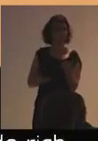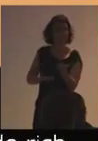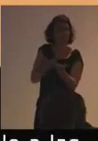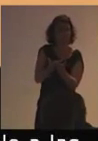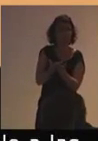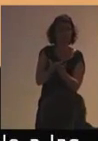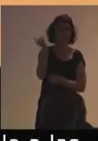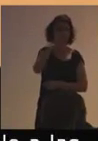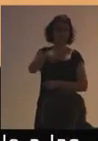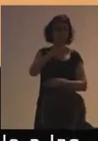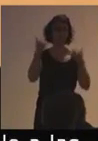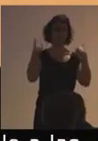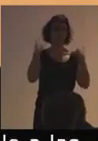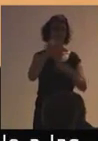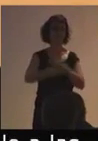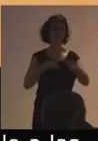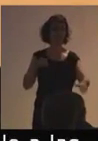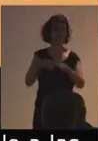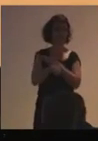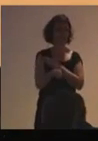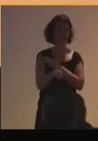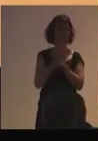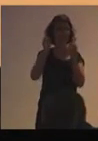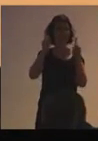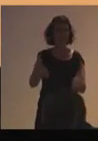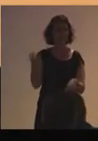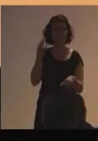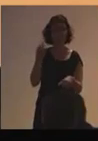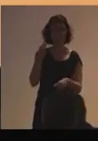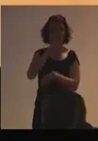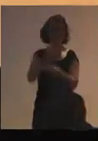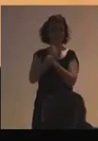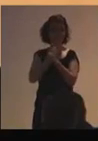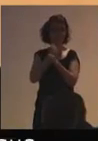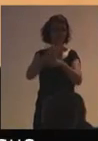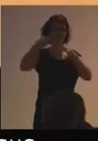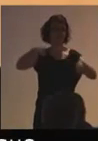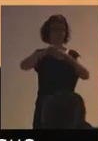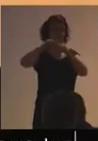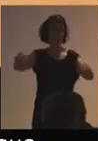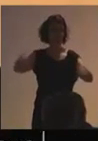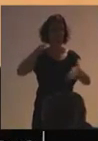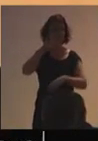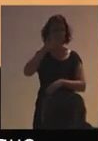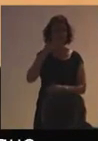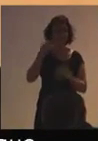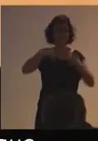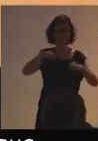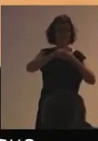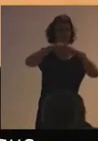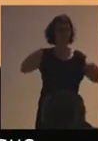at the same time we also have to work on the standardizations. Because as much as we want, as long as there is no standardization, people will not pick it